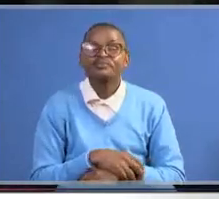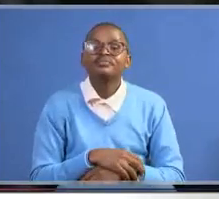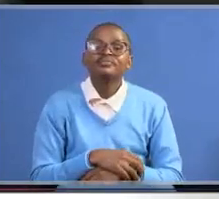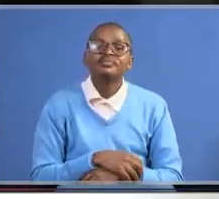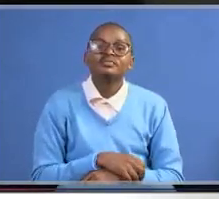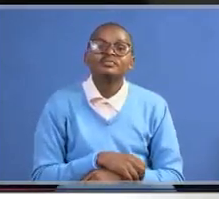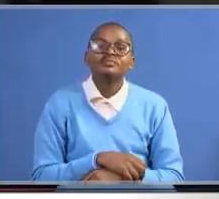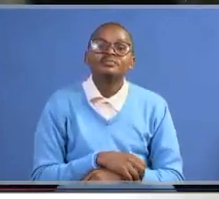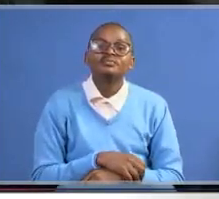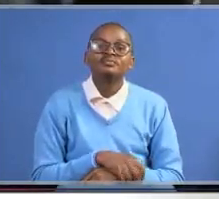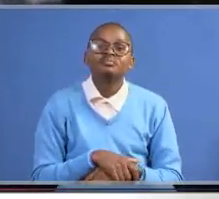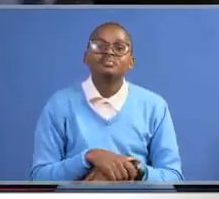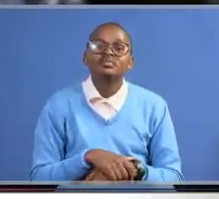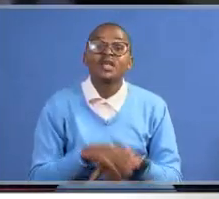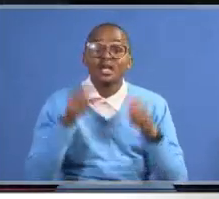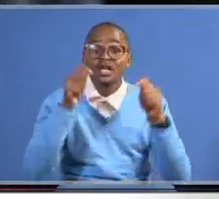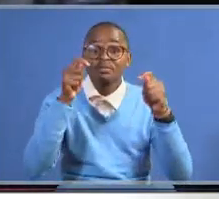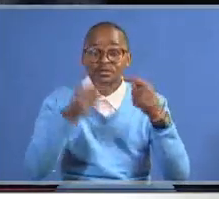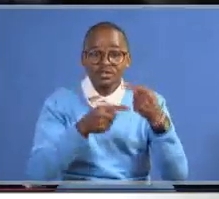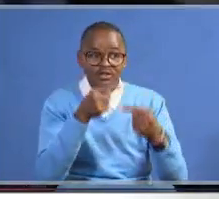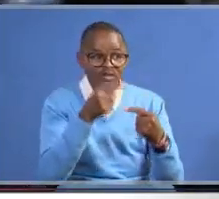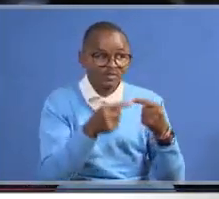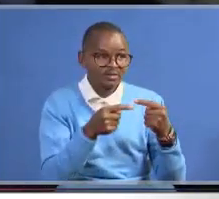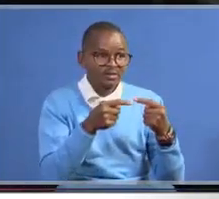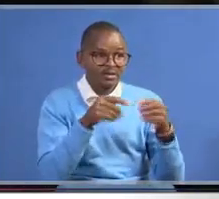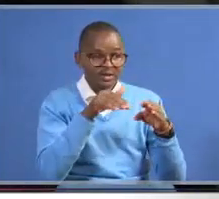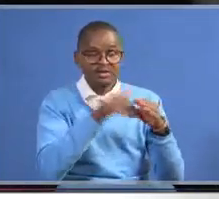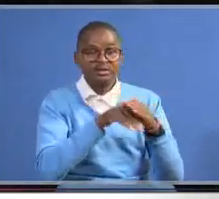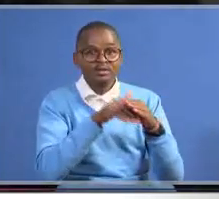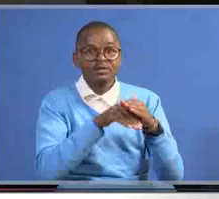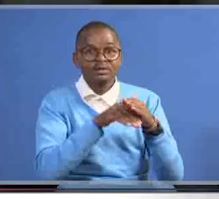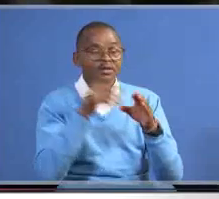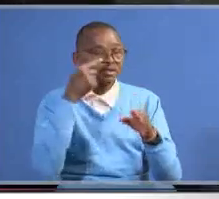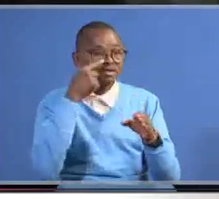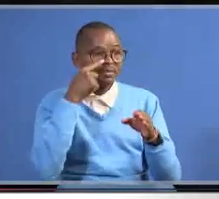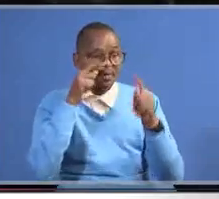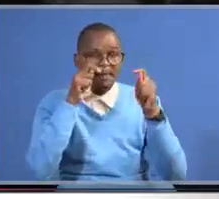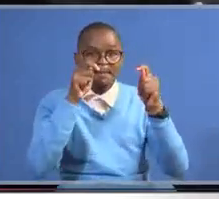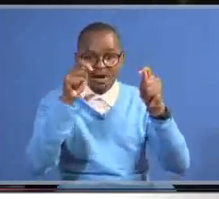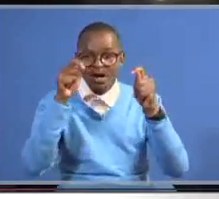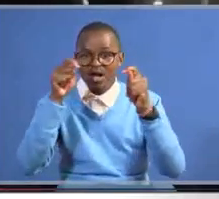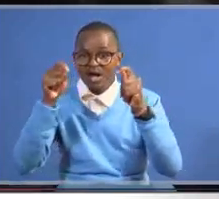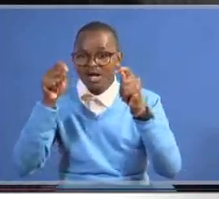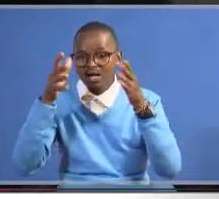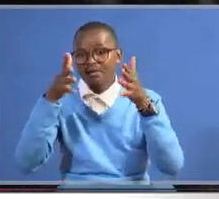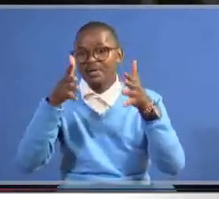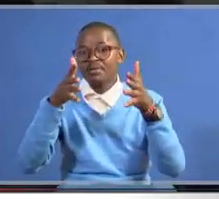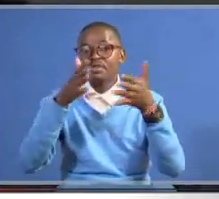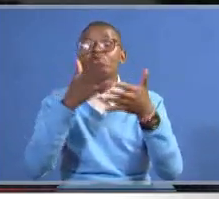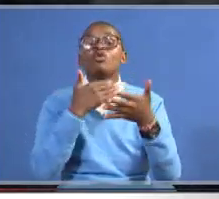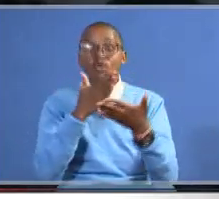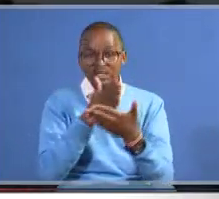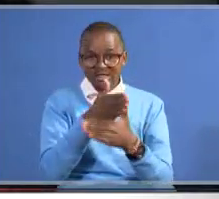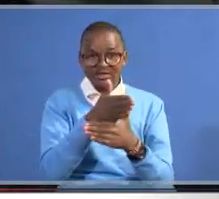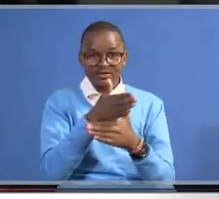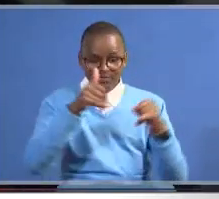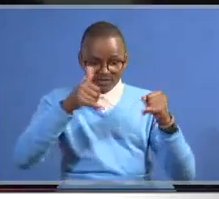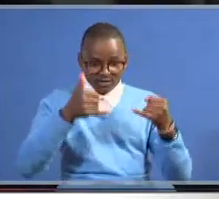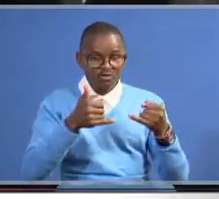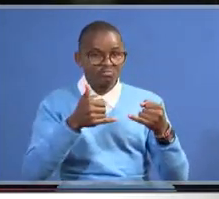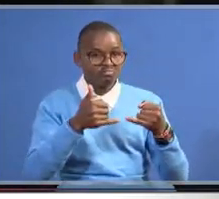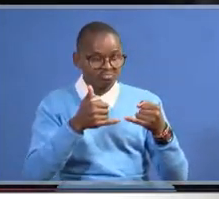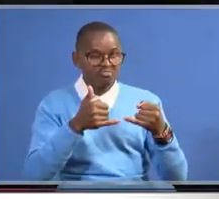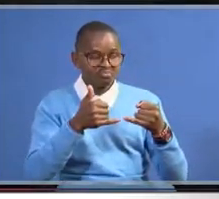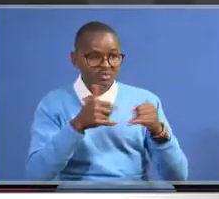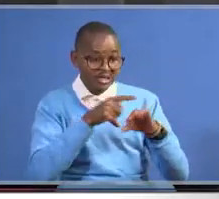as the demonstration continues into the night students protesters lift their lights hoping for a new dawn